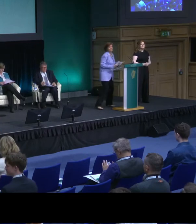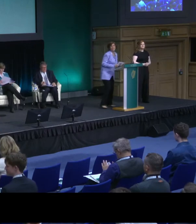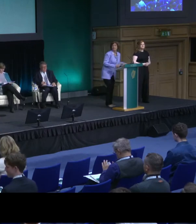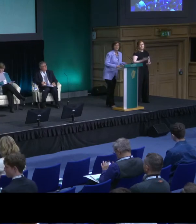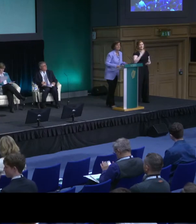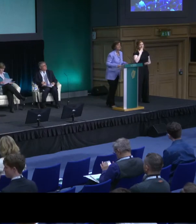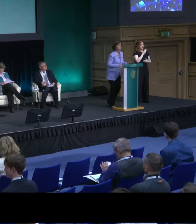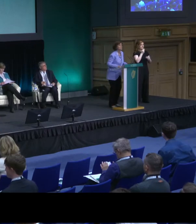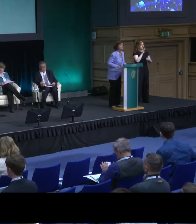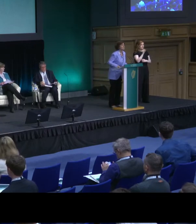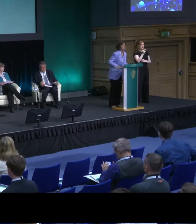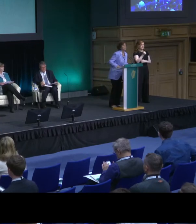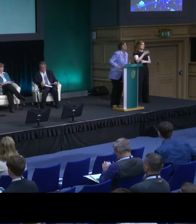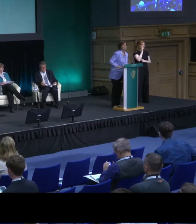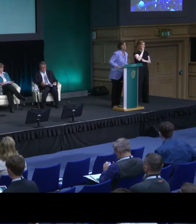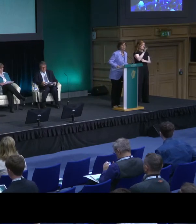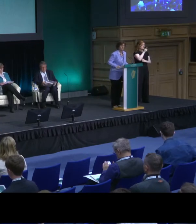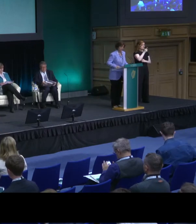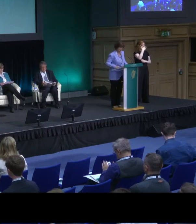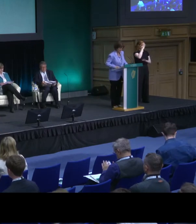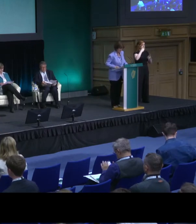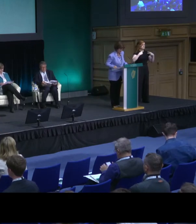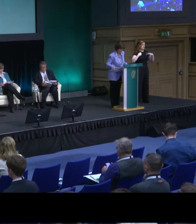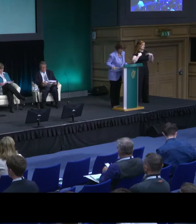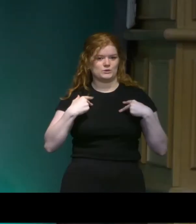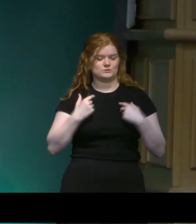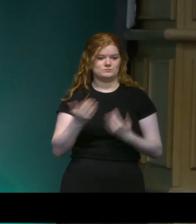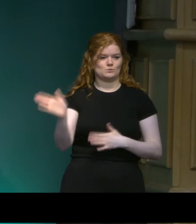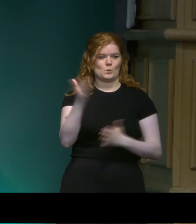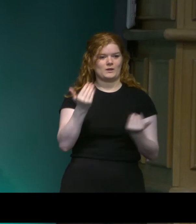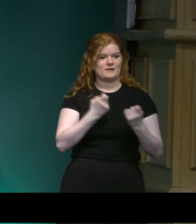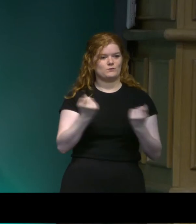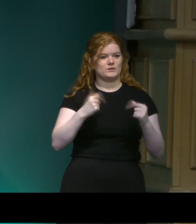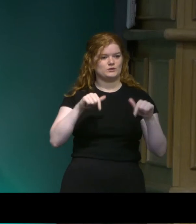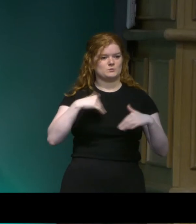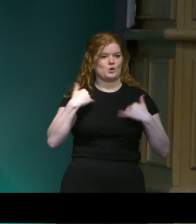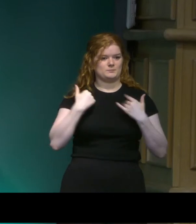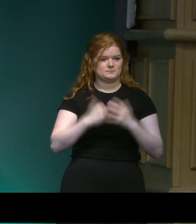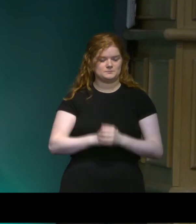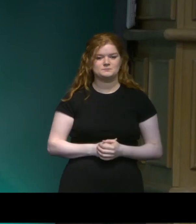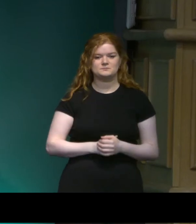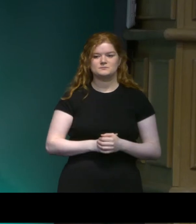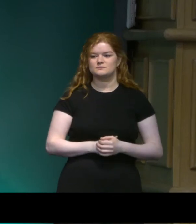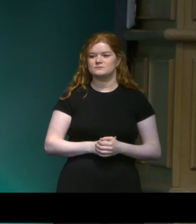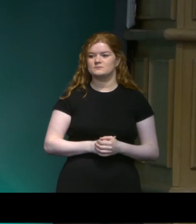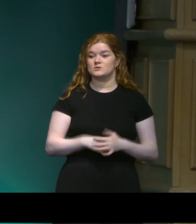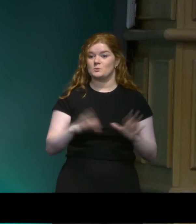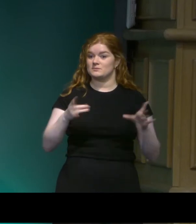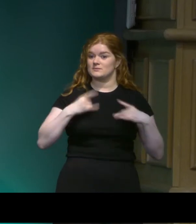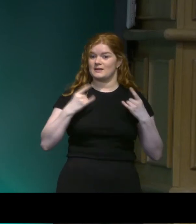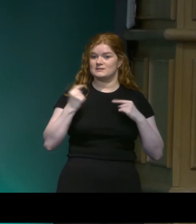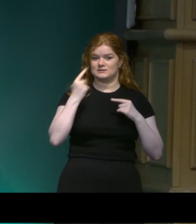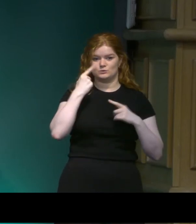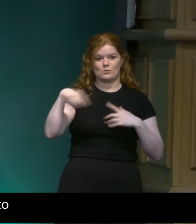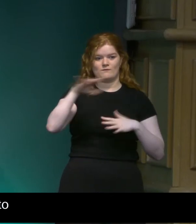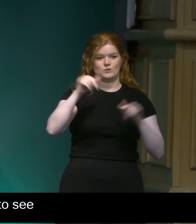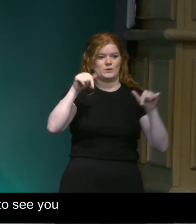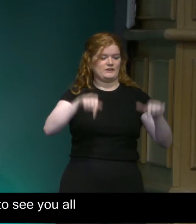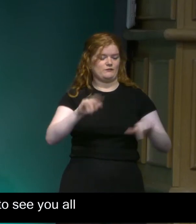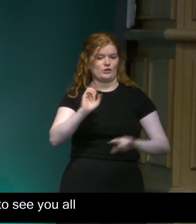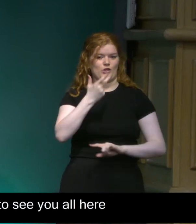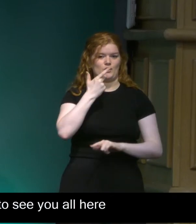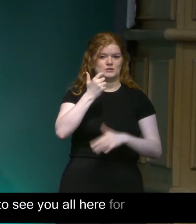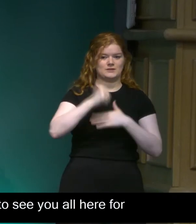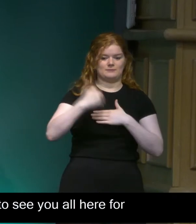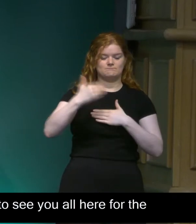thank you Bernie do you record a supporter of glare on Sean you um delighted to see you all here for the